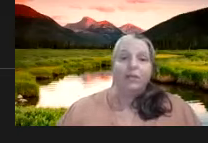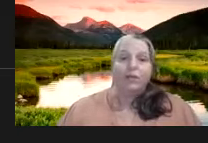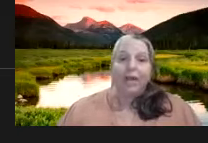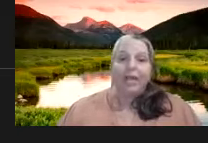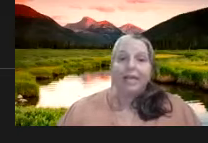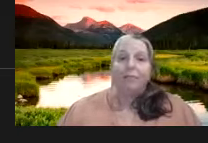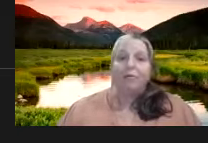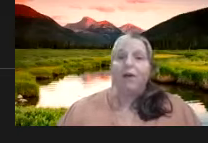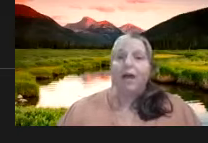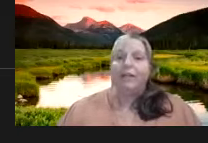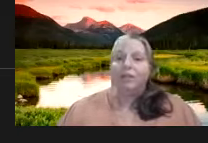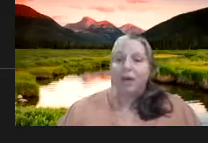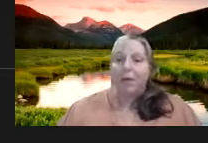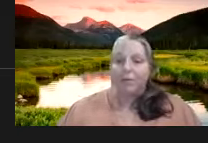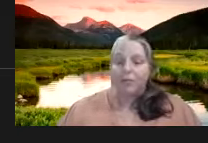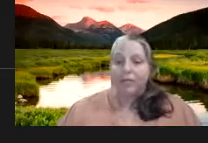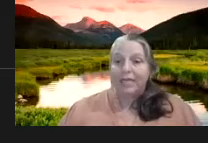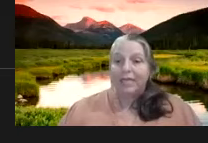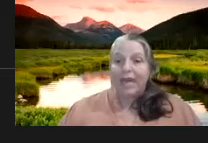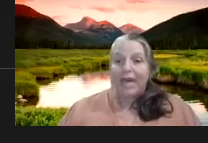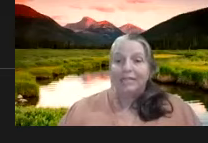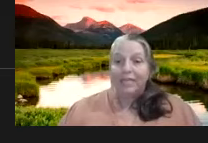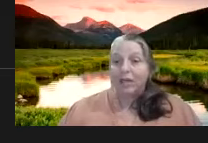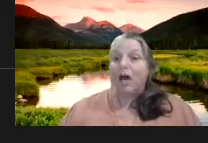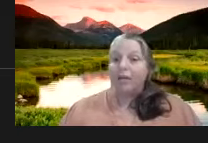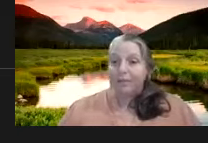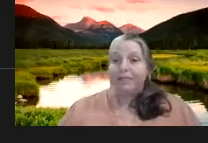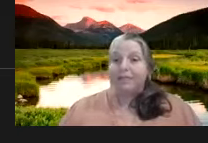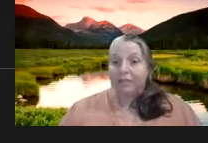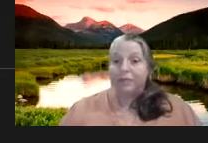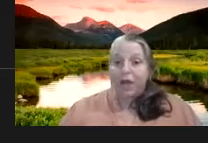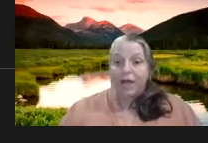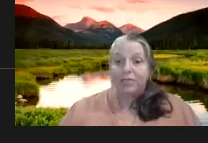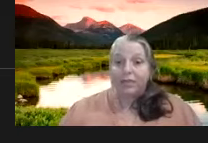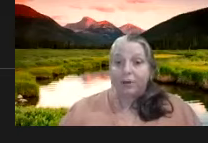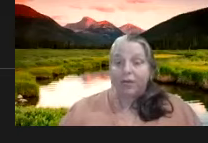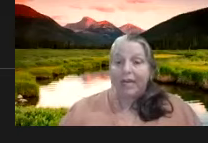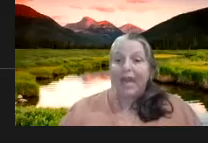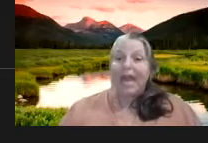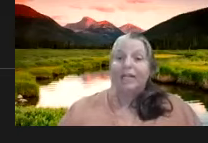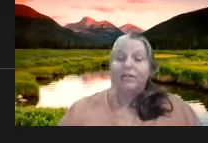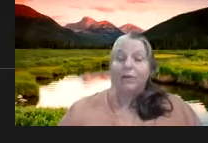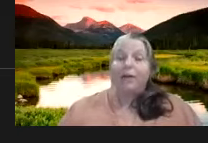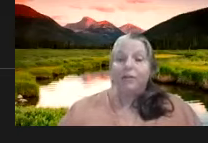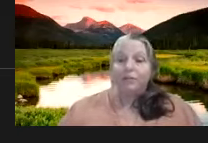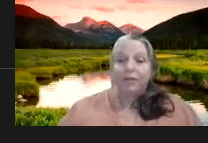them retrained and provide the job opportunities as the economy basically was crashing and burning? And so how do you develop